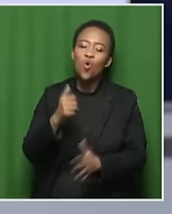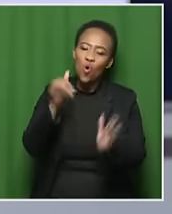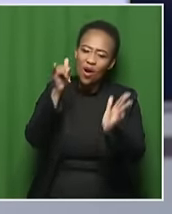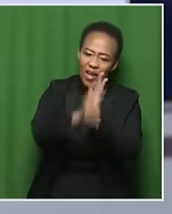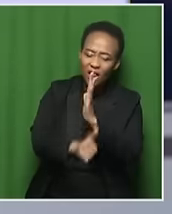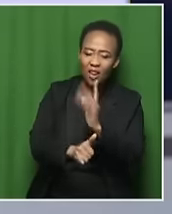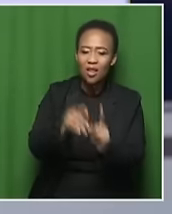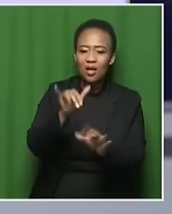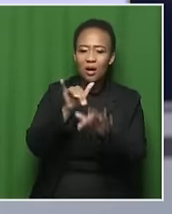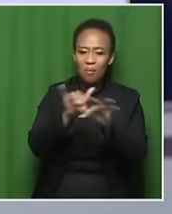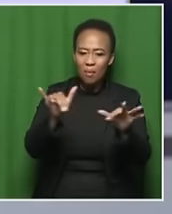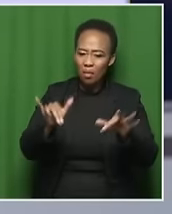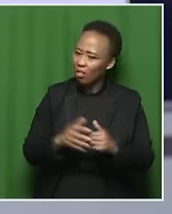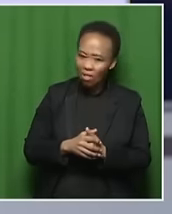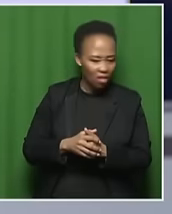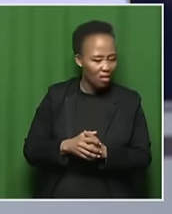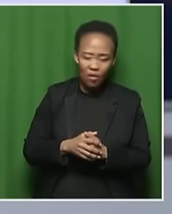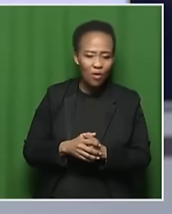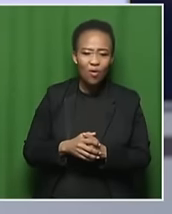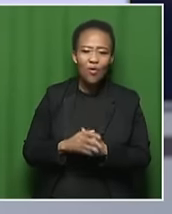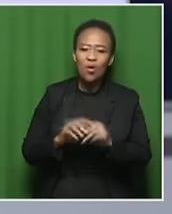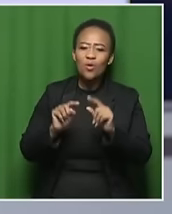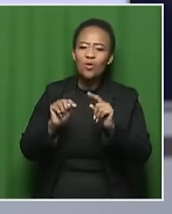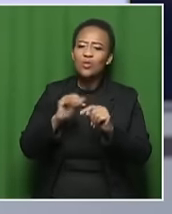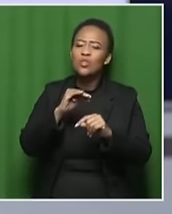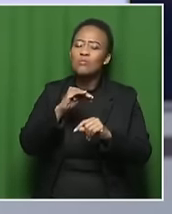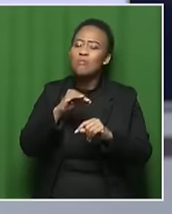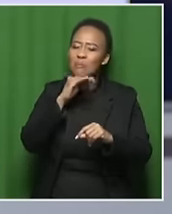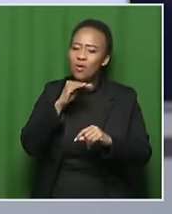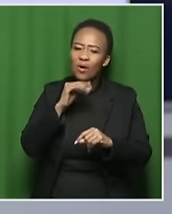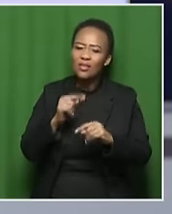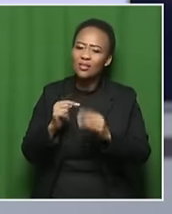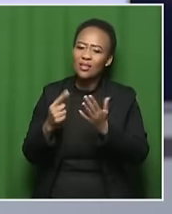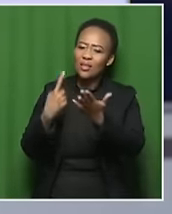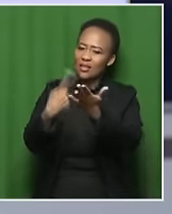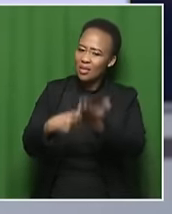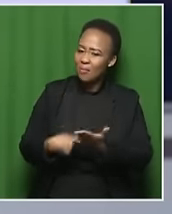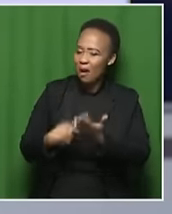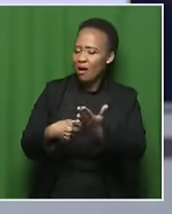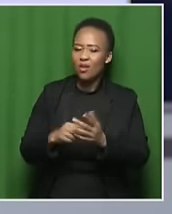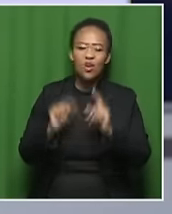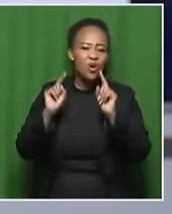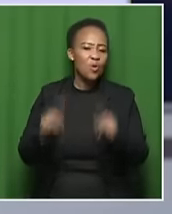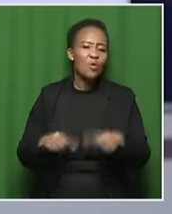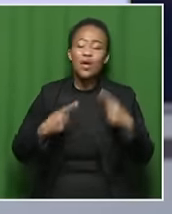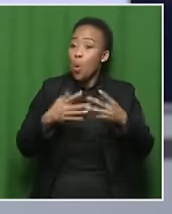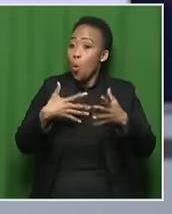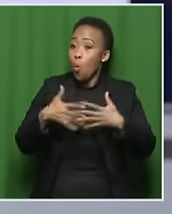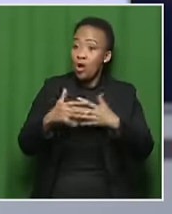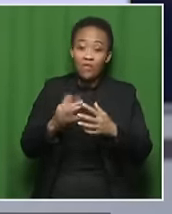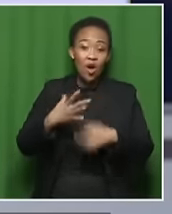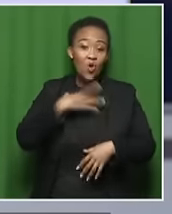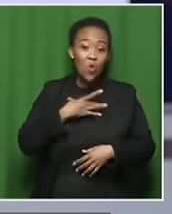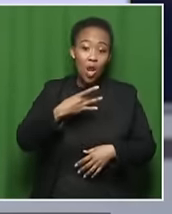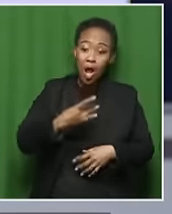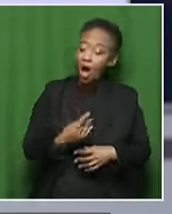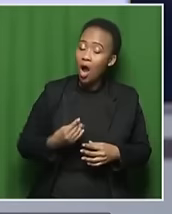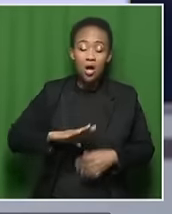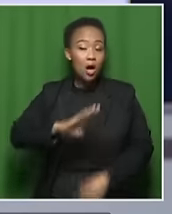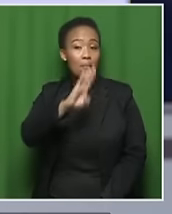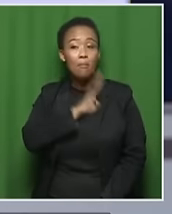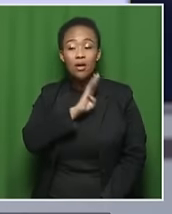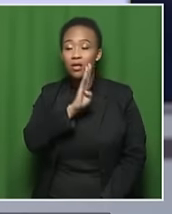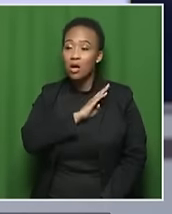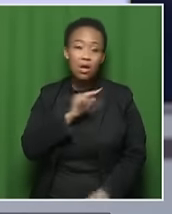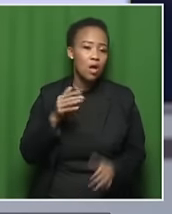anathema. Okay. It's anathema. It's not even a debate. You can throw grenades, you can do whatever you like. You can put the military in, whatever